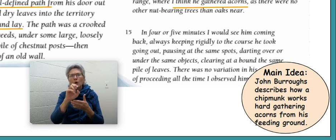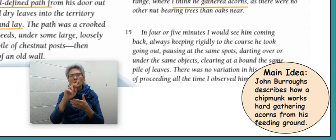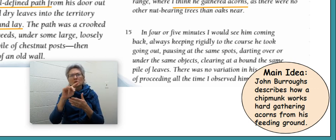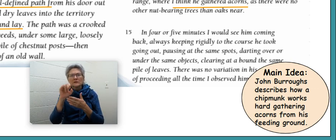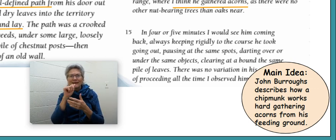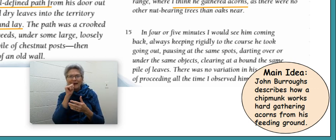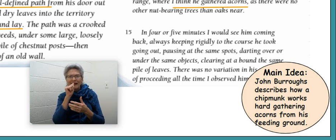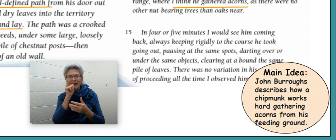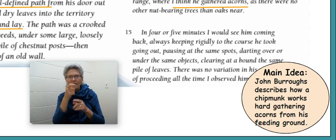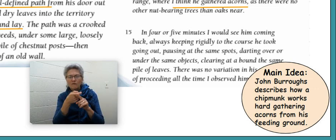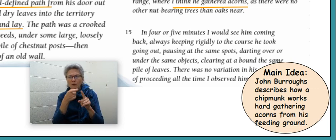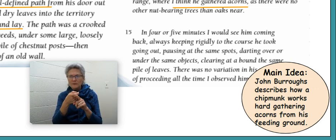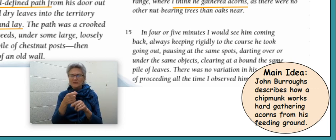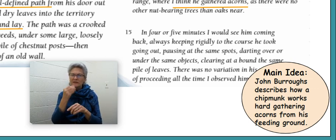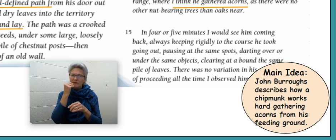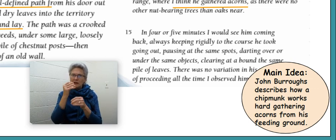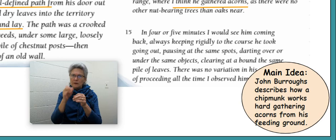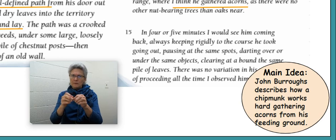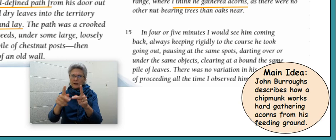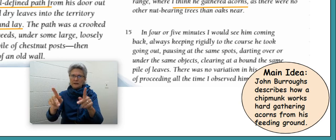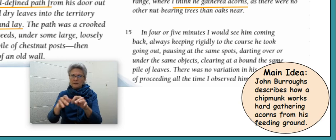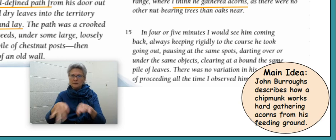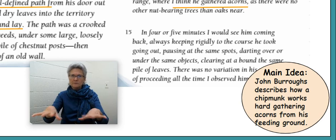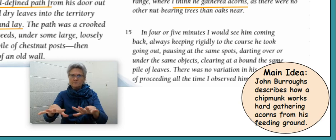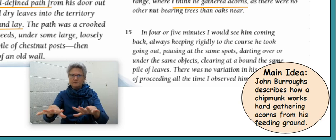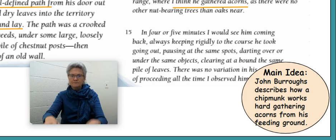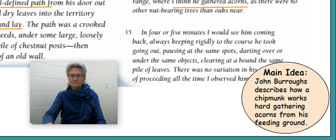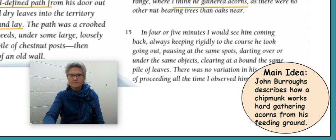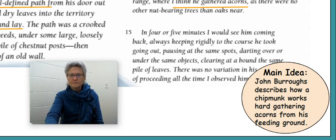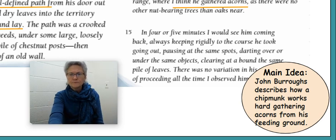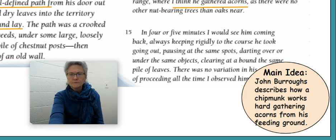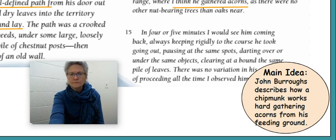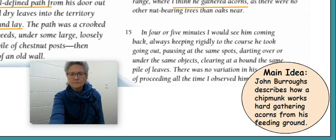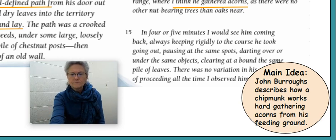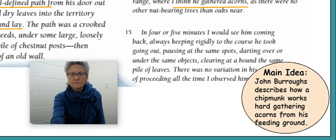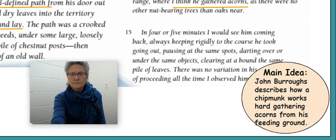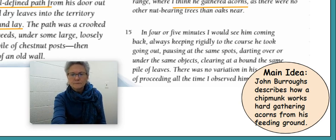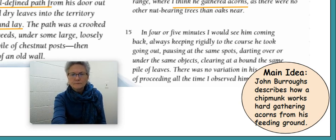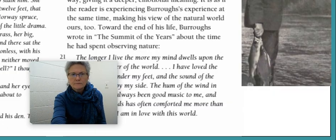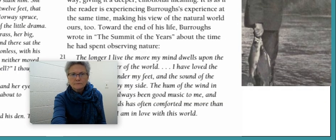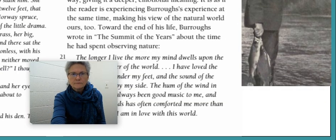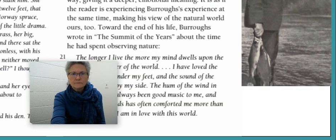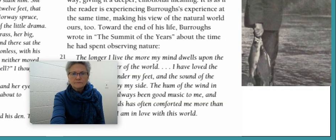ground.